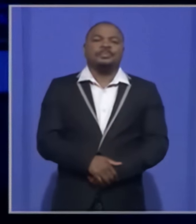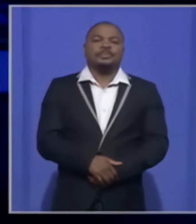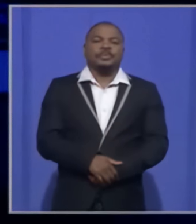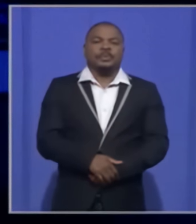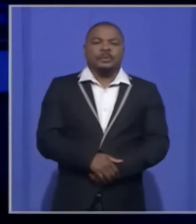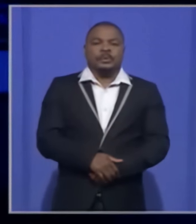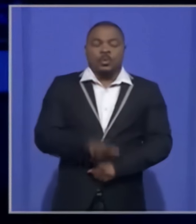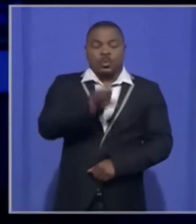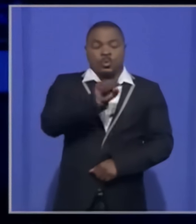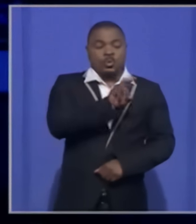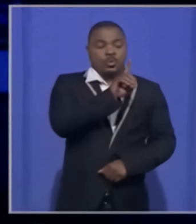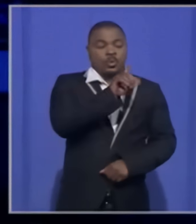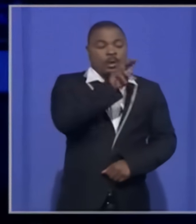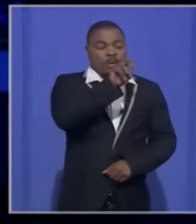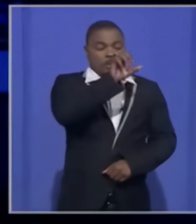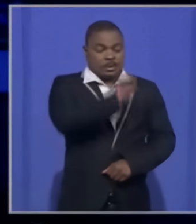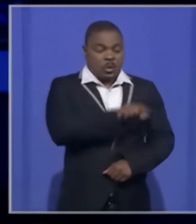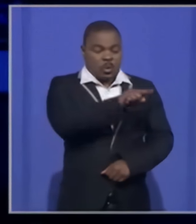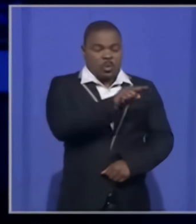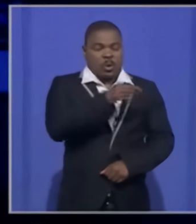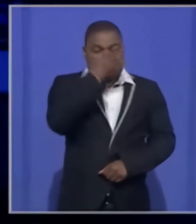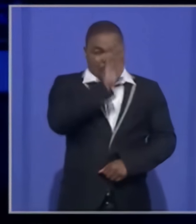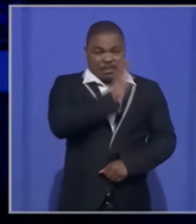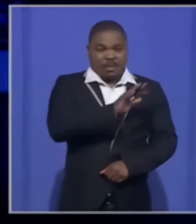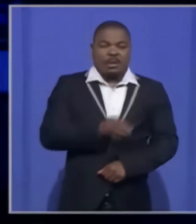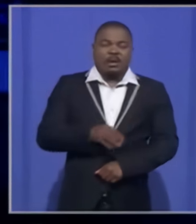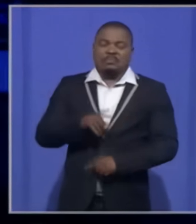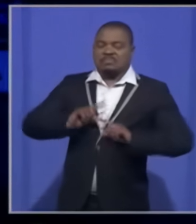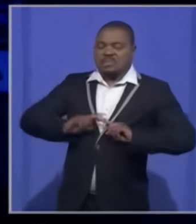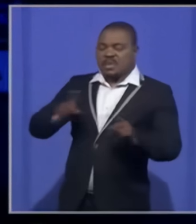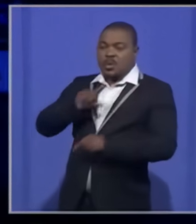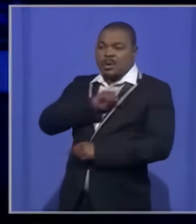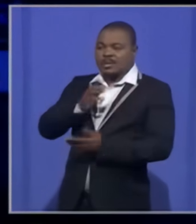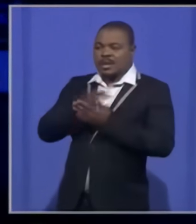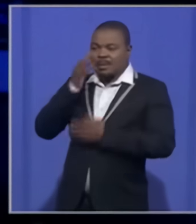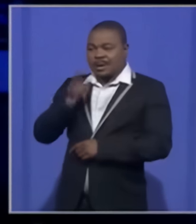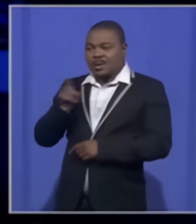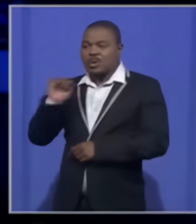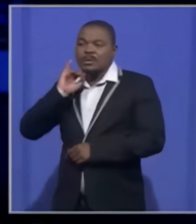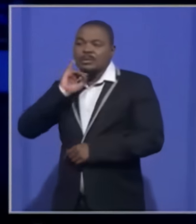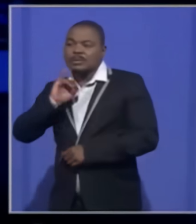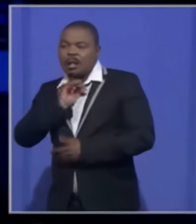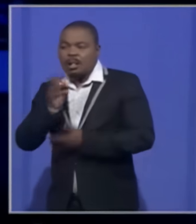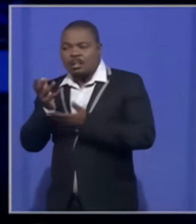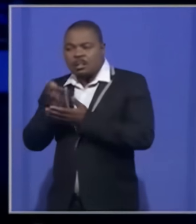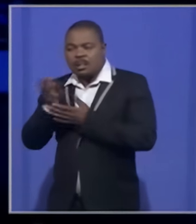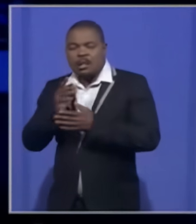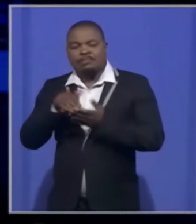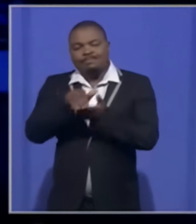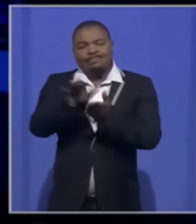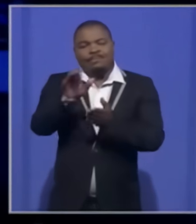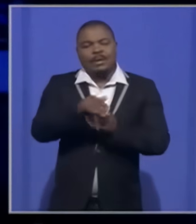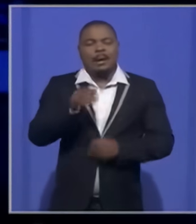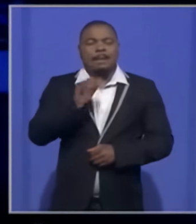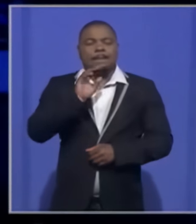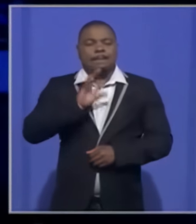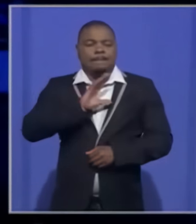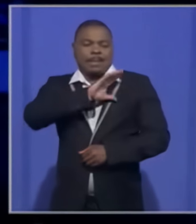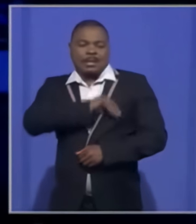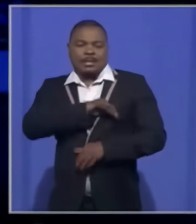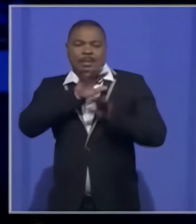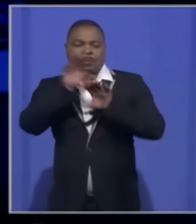Mmuso wa Sudan Borwa o qheletse ka thoko ditlaleho tse reng o ntse o buisana le Israel lena la ho ntsha Mapalestina Gaza hore a iswe naheng